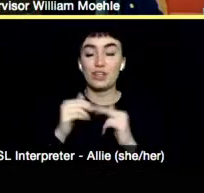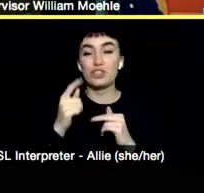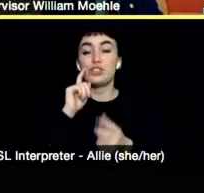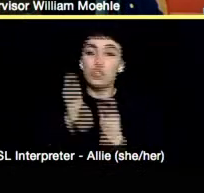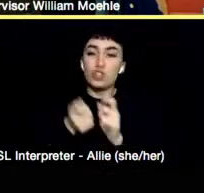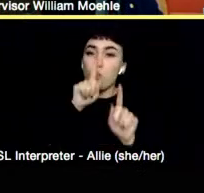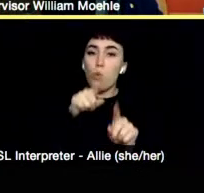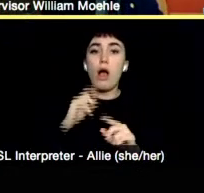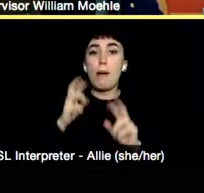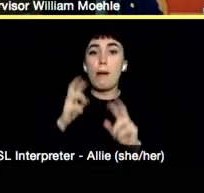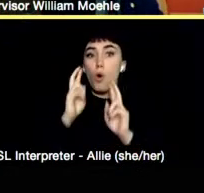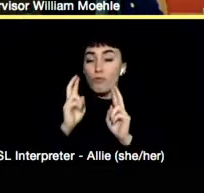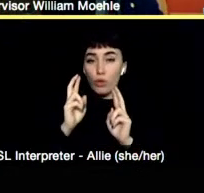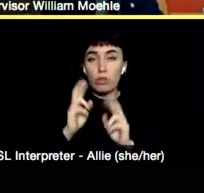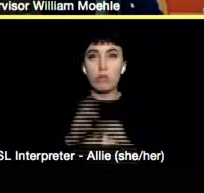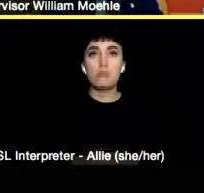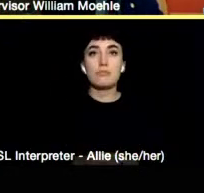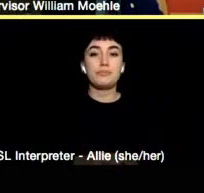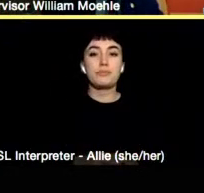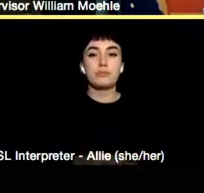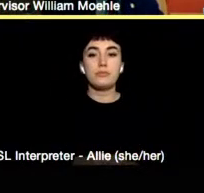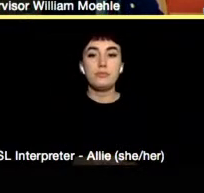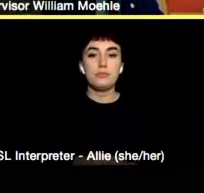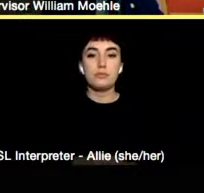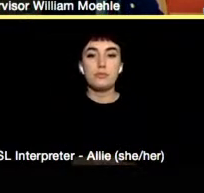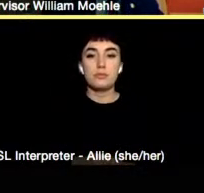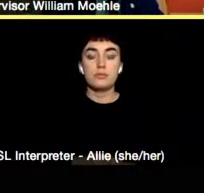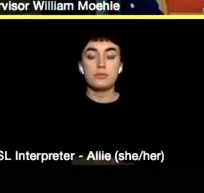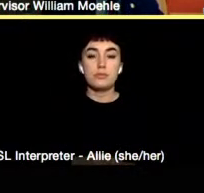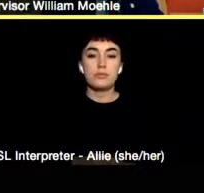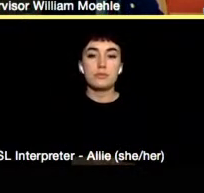I'm hopeful that we can